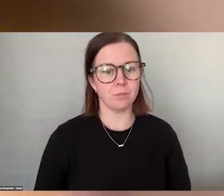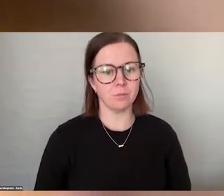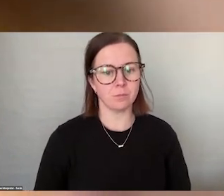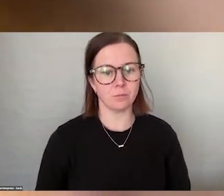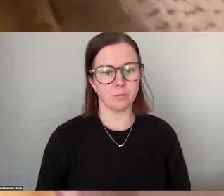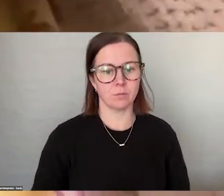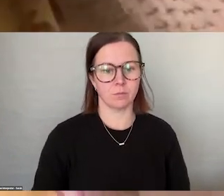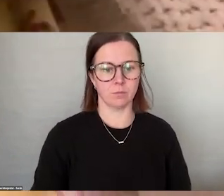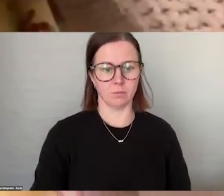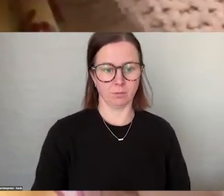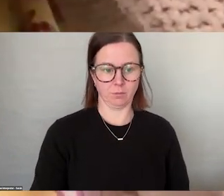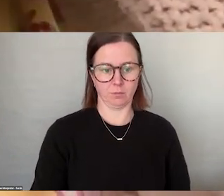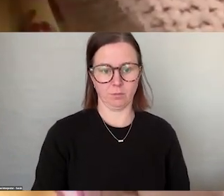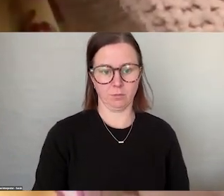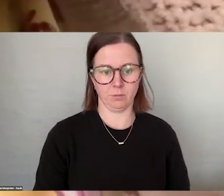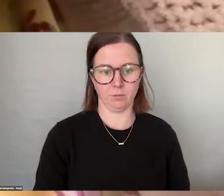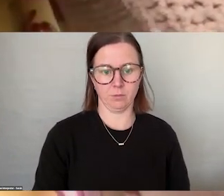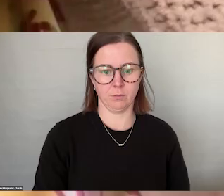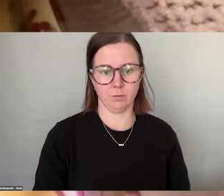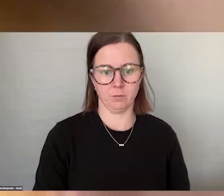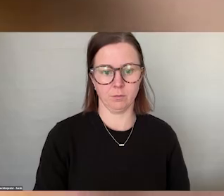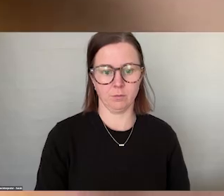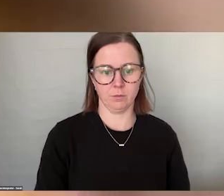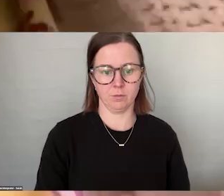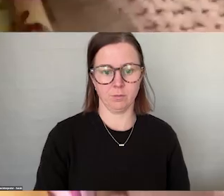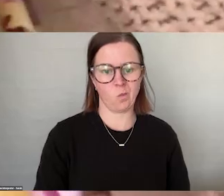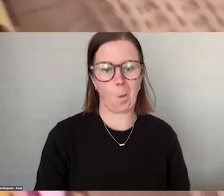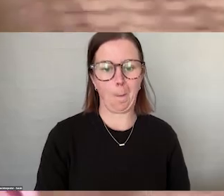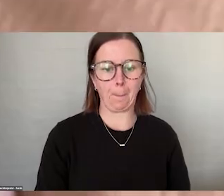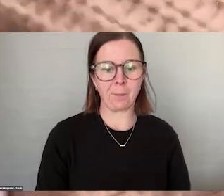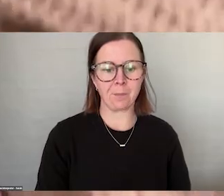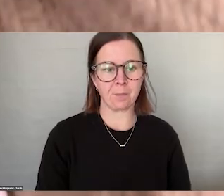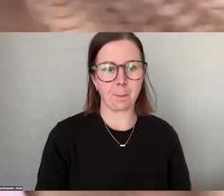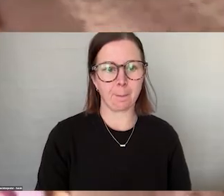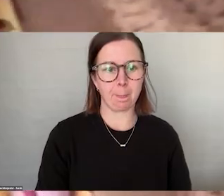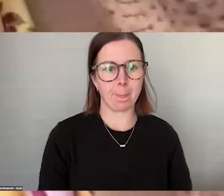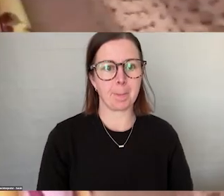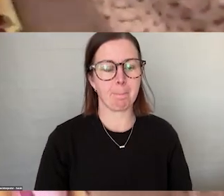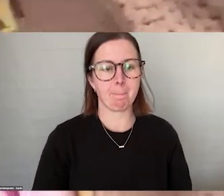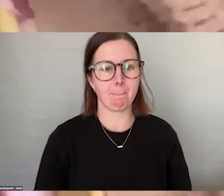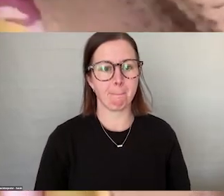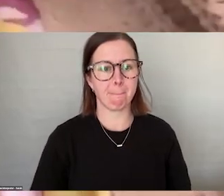have an effective model of healthcare for adults with intellectual disability?